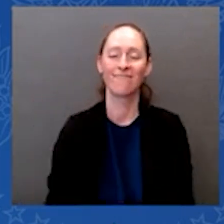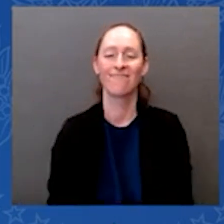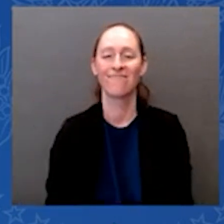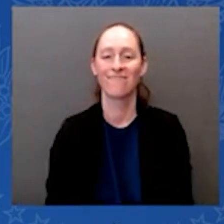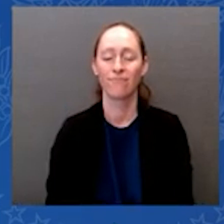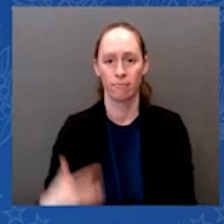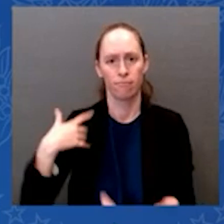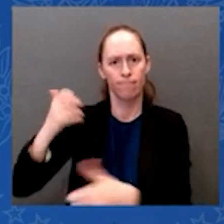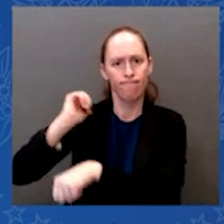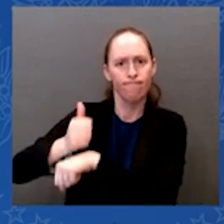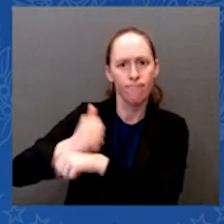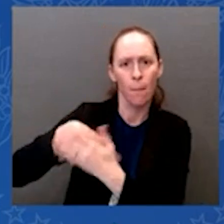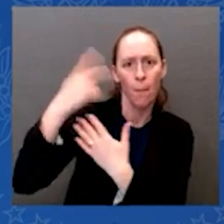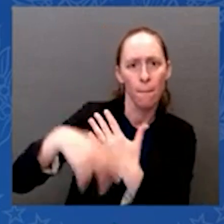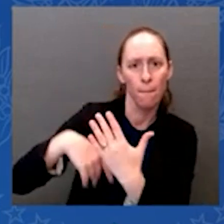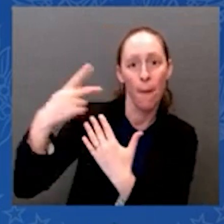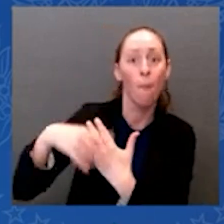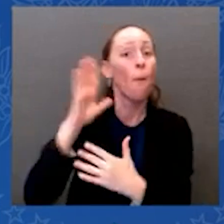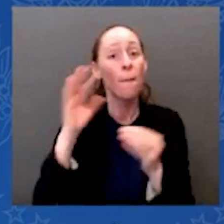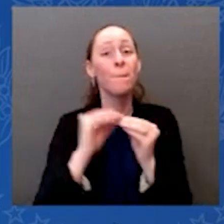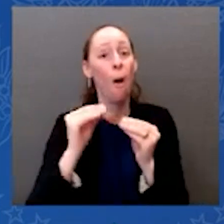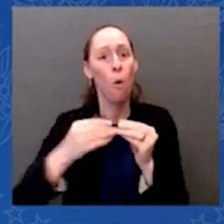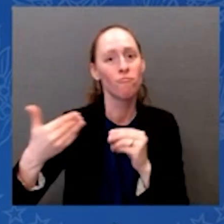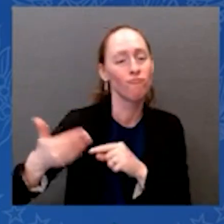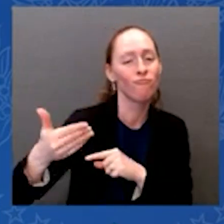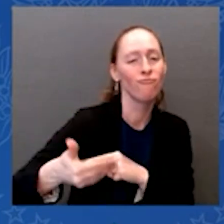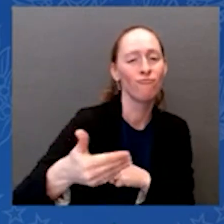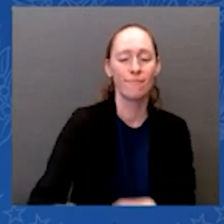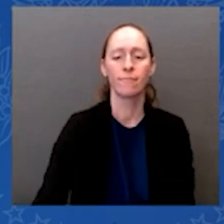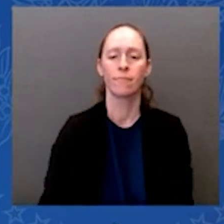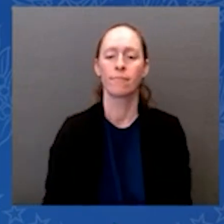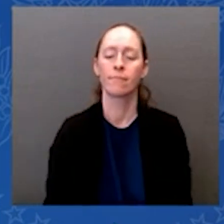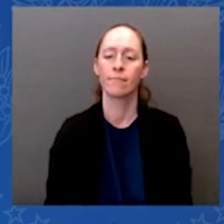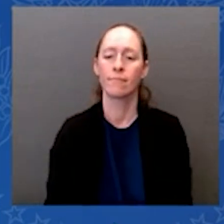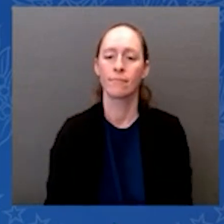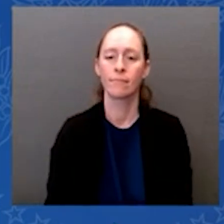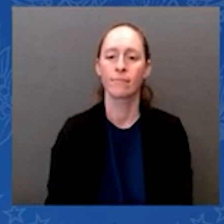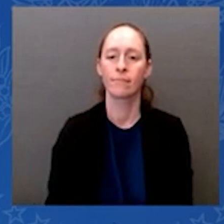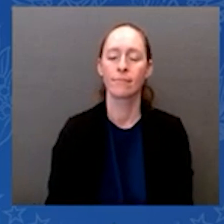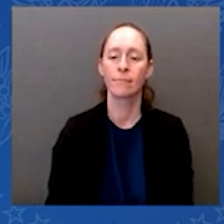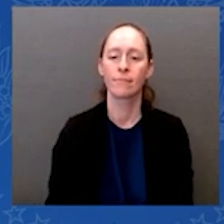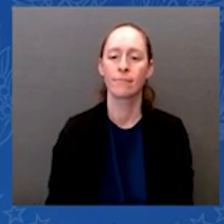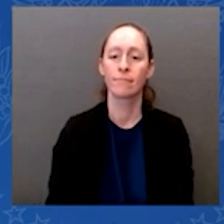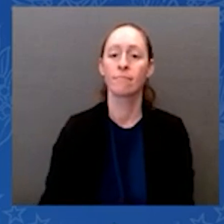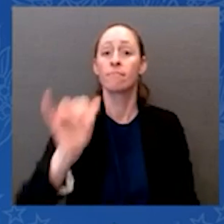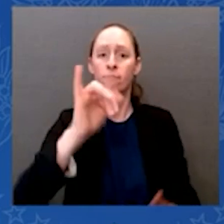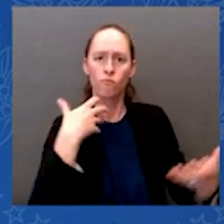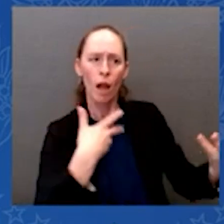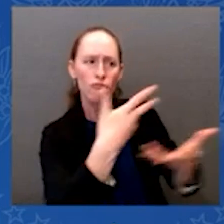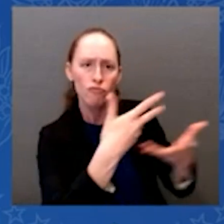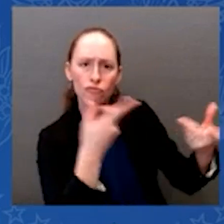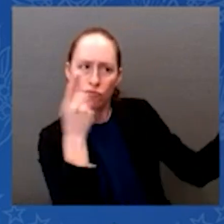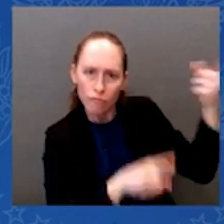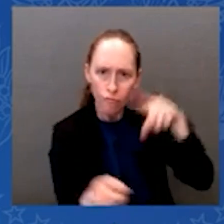steps. And I'm proud to announce that following appropriate consultations, we will recognize the Cook Islands and